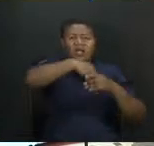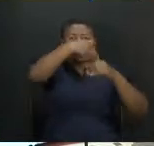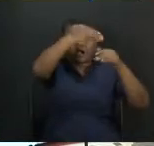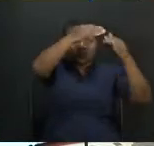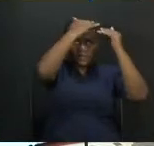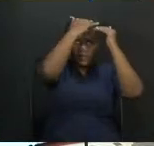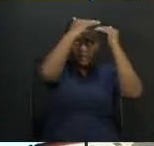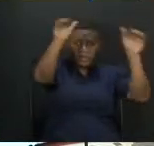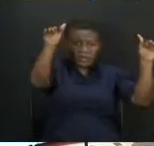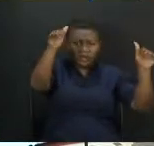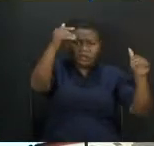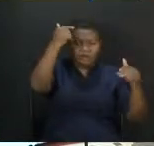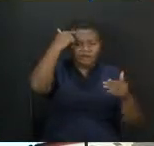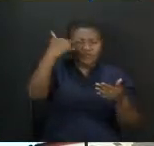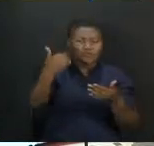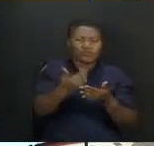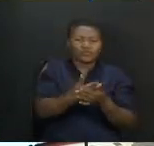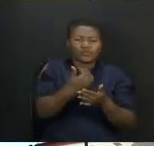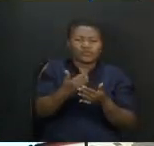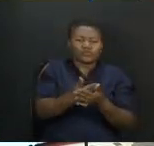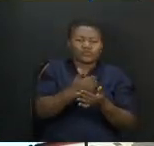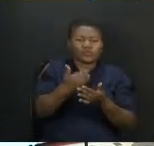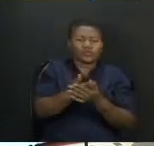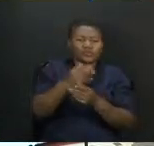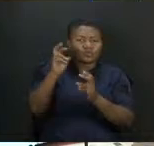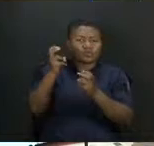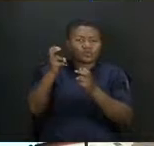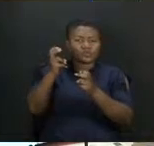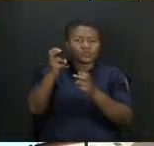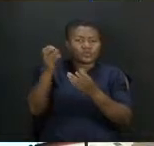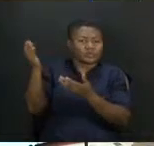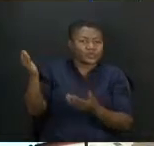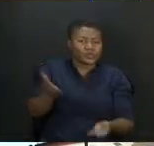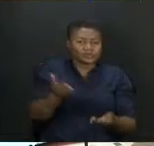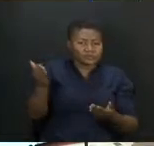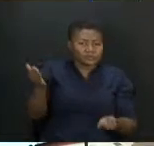new cases. Children